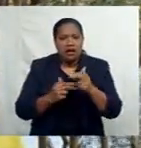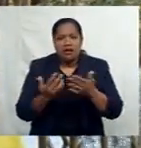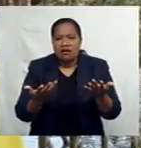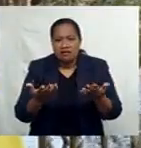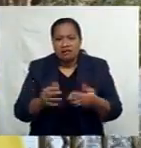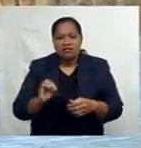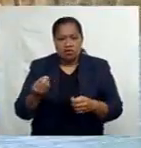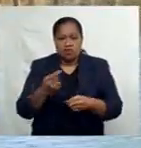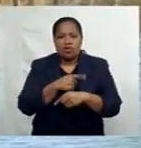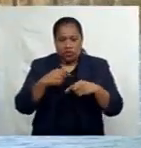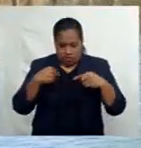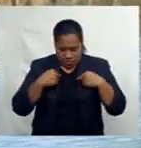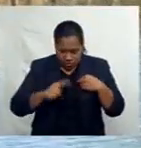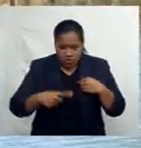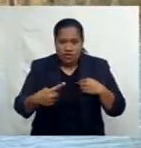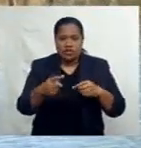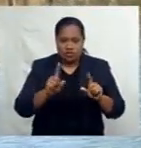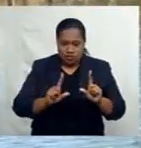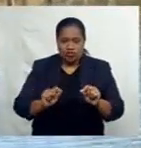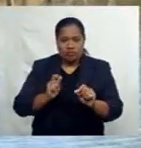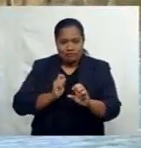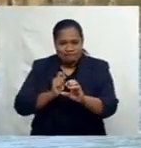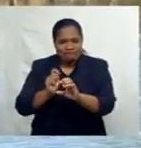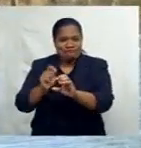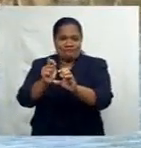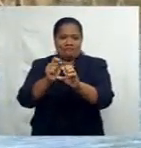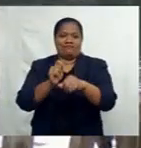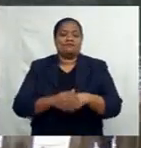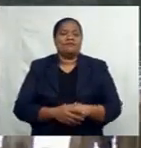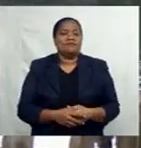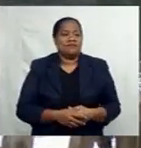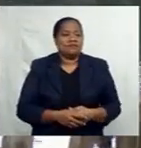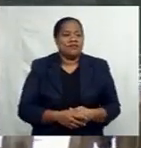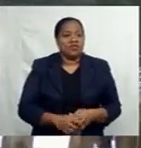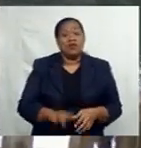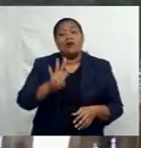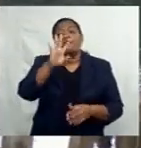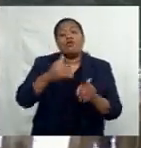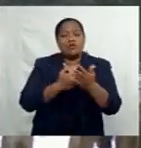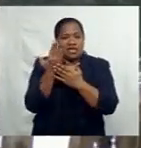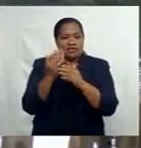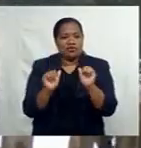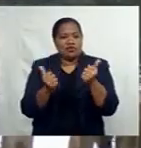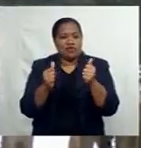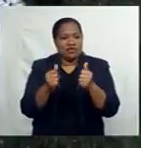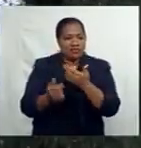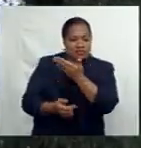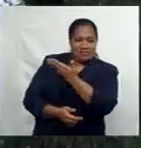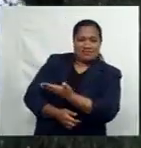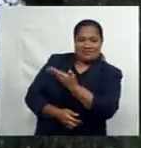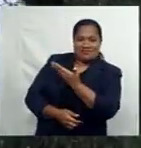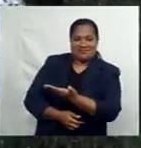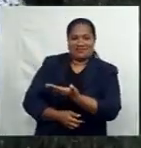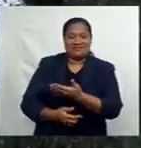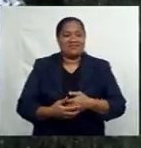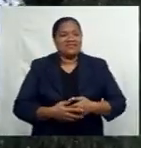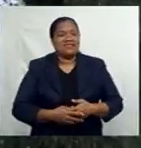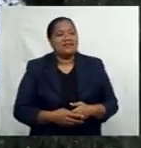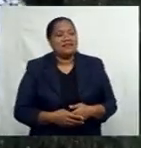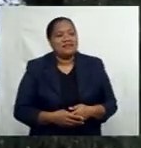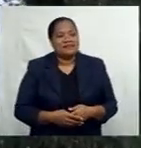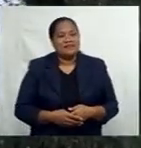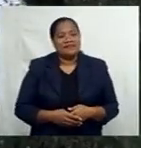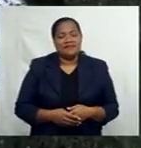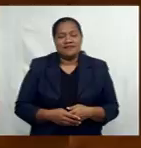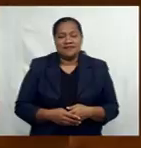villages. It took these resilient villagers only 4 days to complete the construction of the footbridge. Eleanor Turangaiwiu,